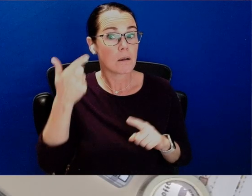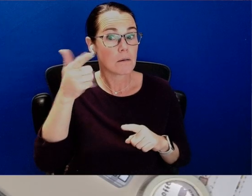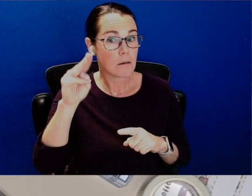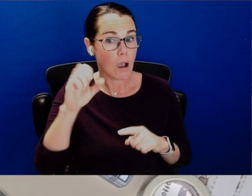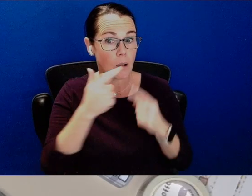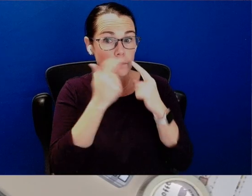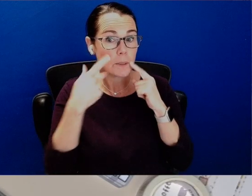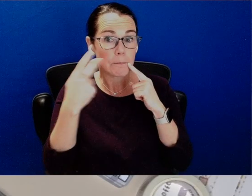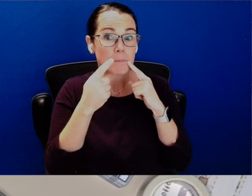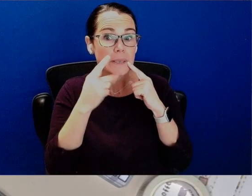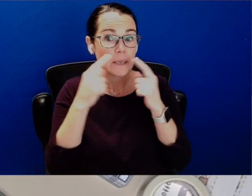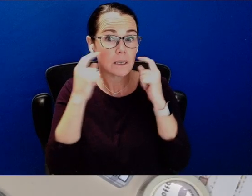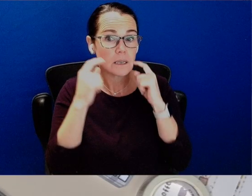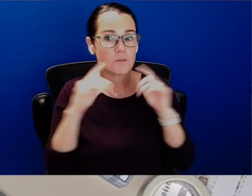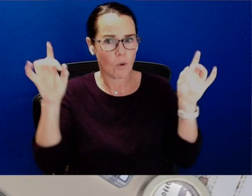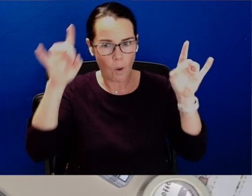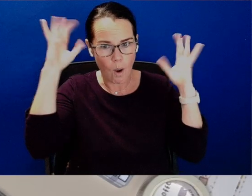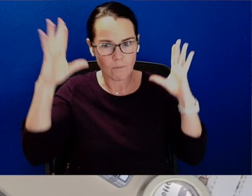Mom.